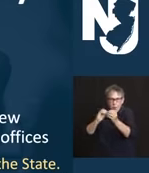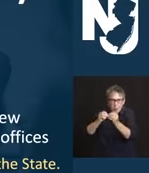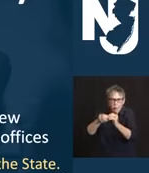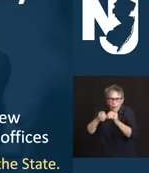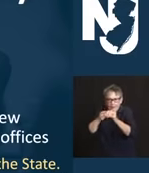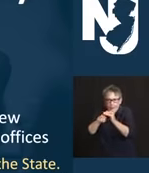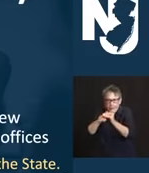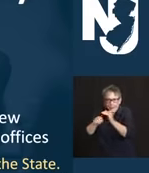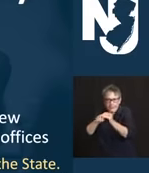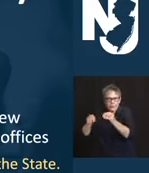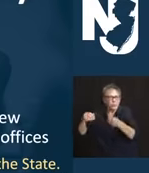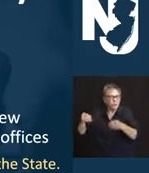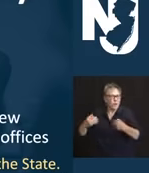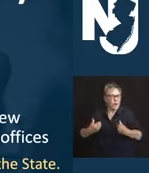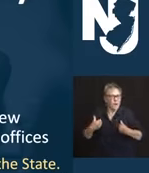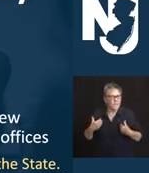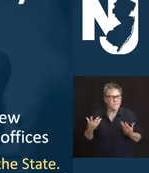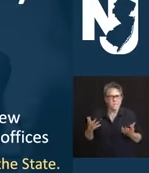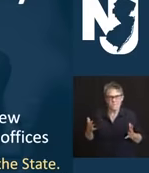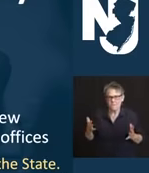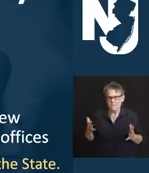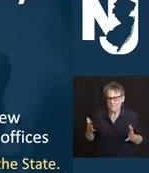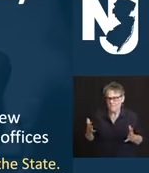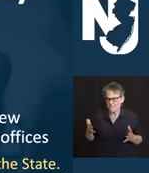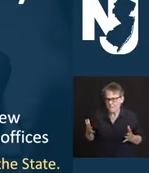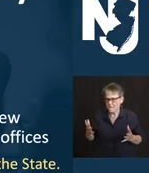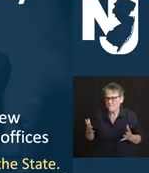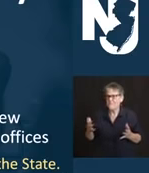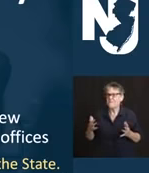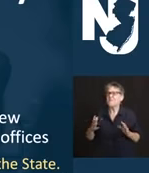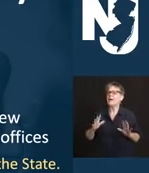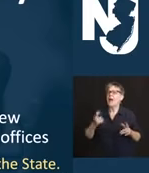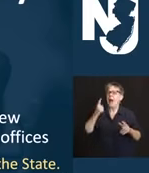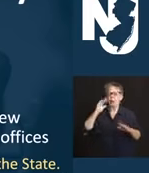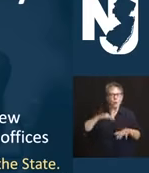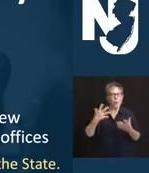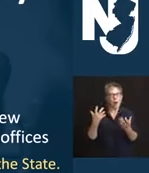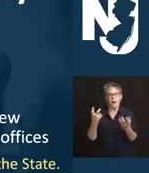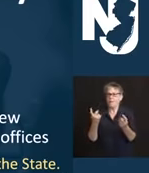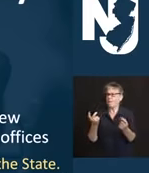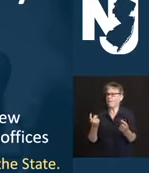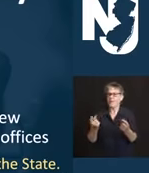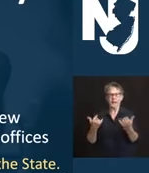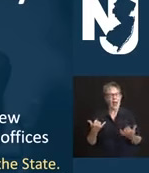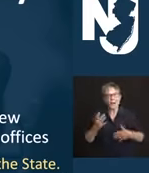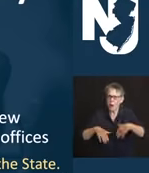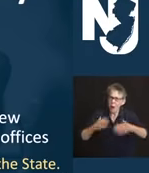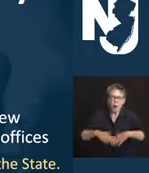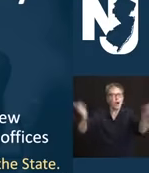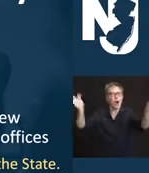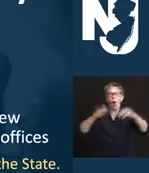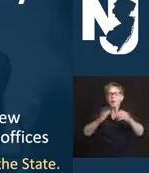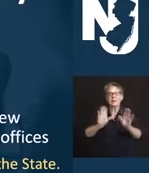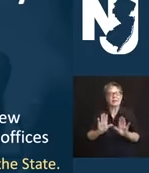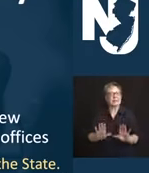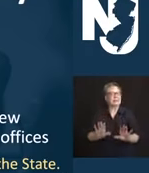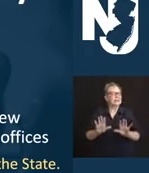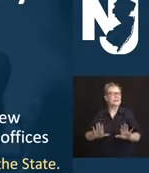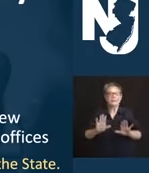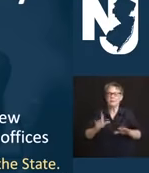as safely as we must. There is still a lot we don't know about this virus, but we